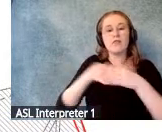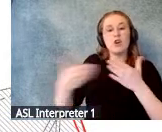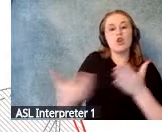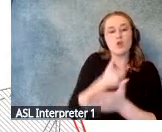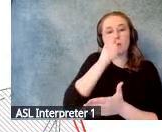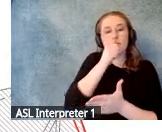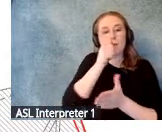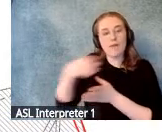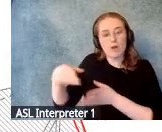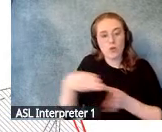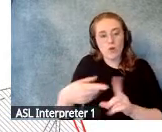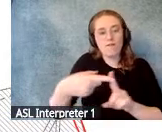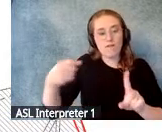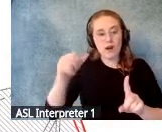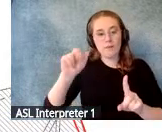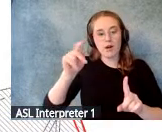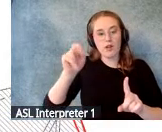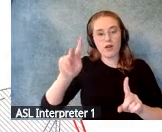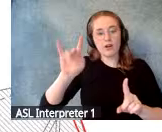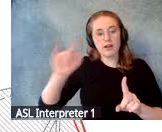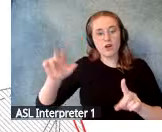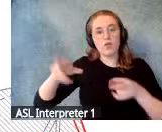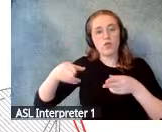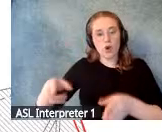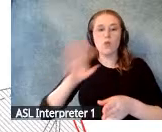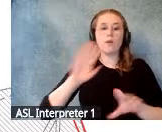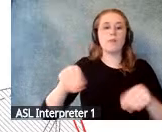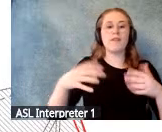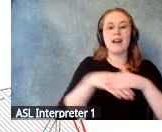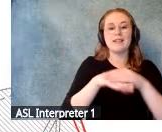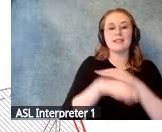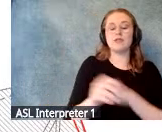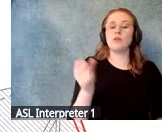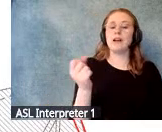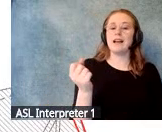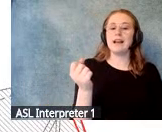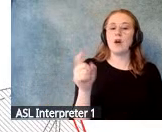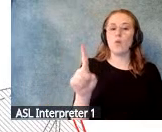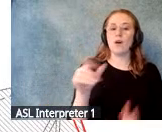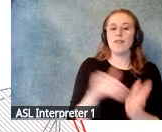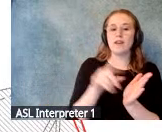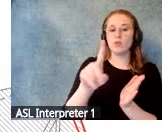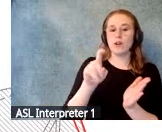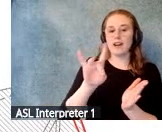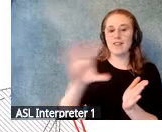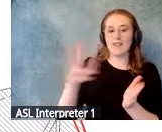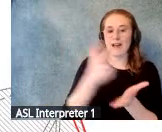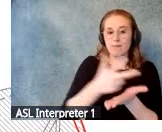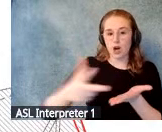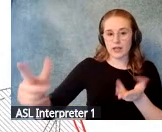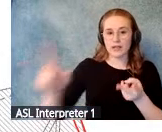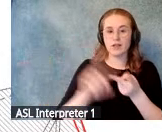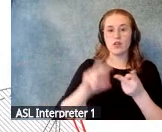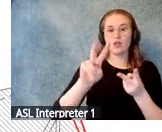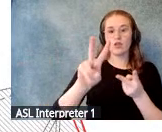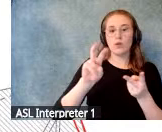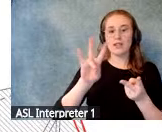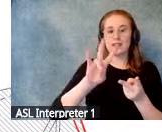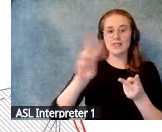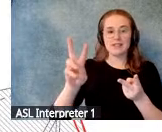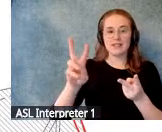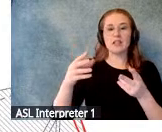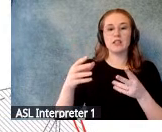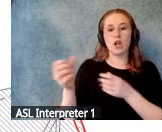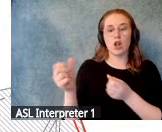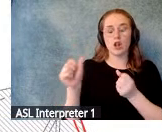from Arthur Kill Road that would provide access to 1,185 parking spaces, 276 loading berths, and